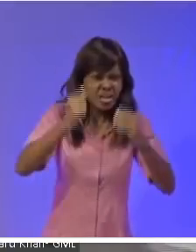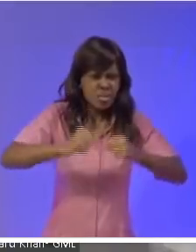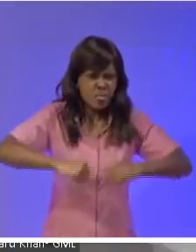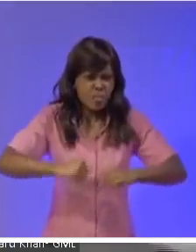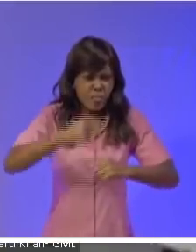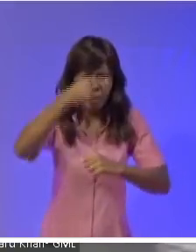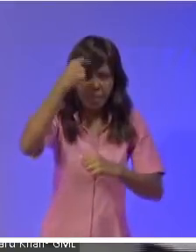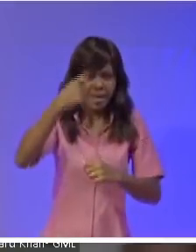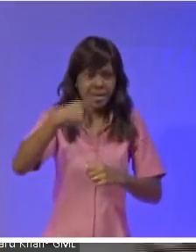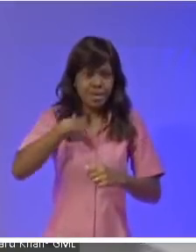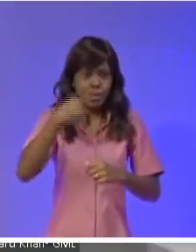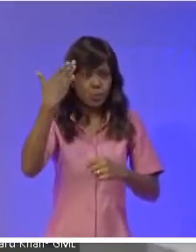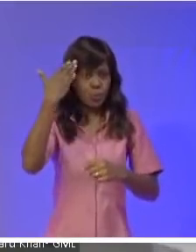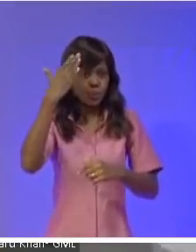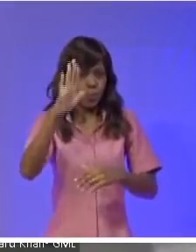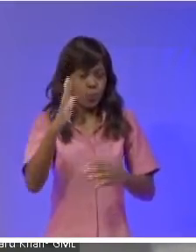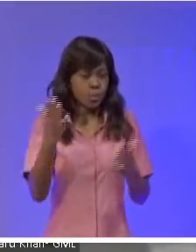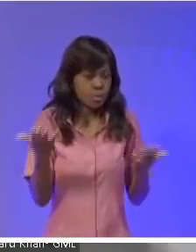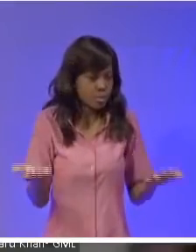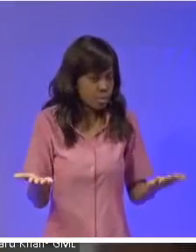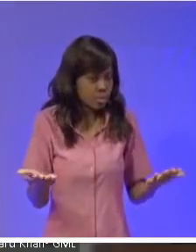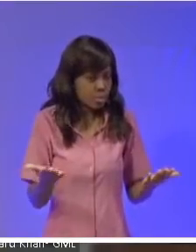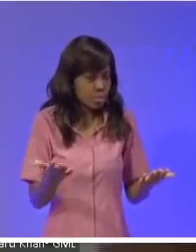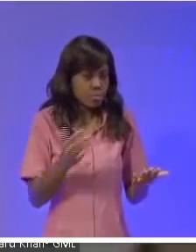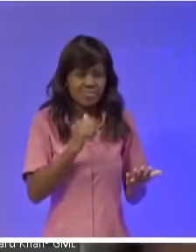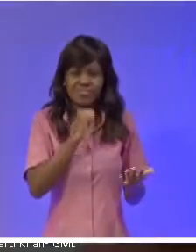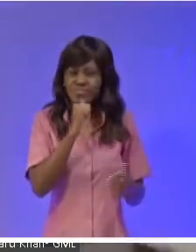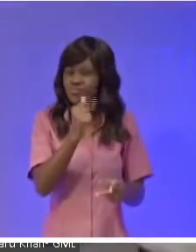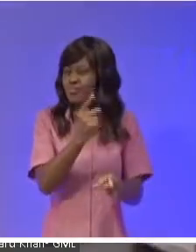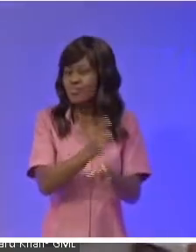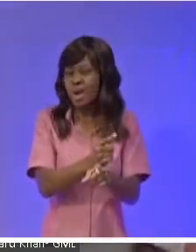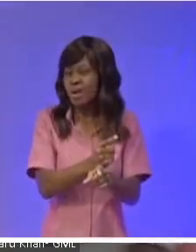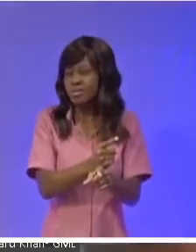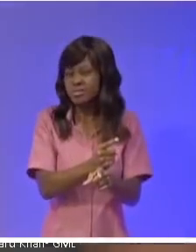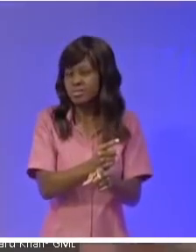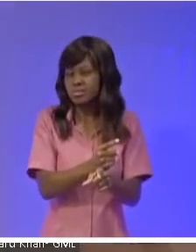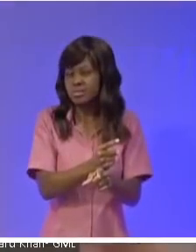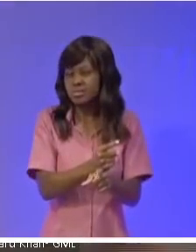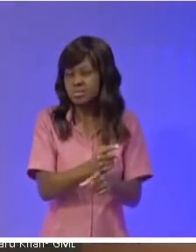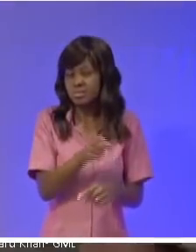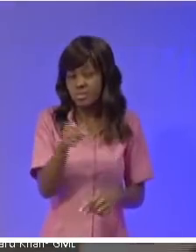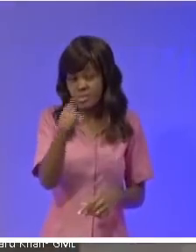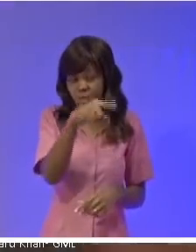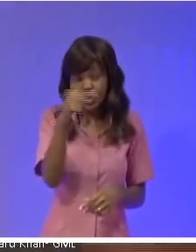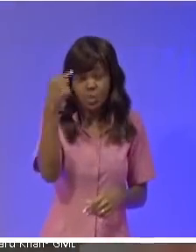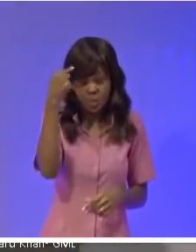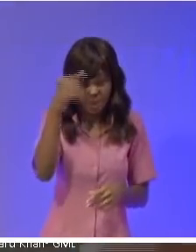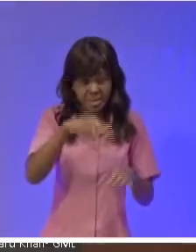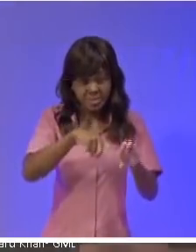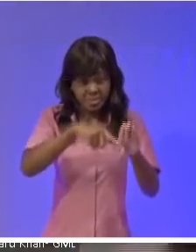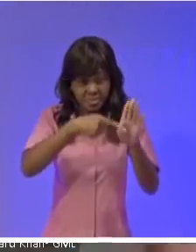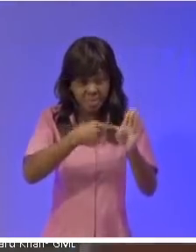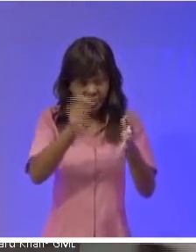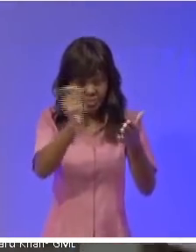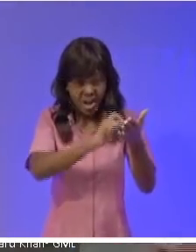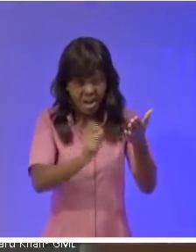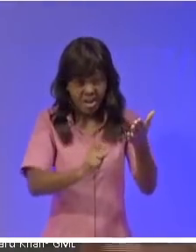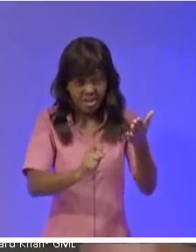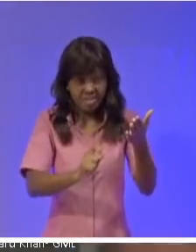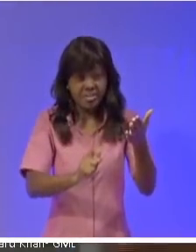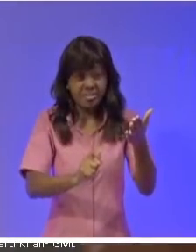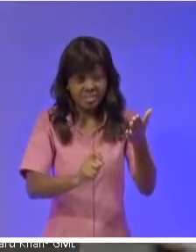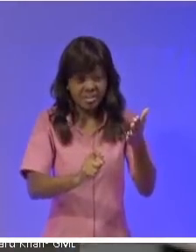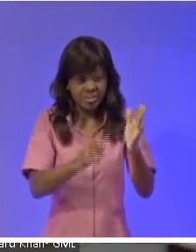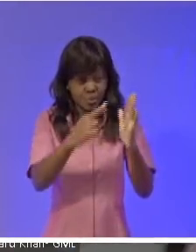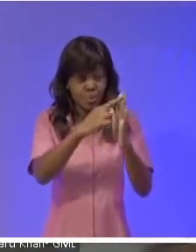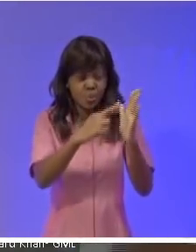all, you as well as the Ministry of Health would have formed the basis of these regulations. So, I mean, could we have some